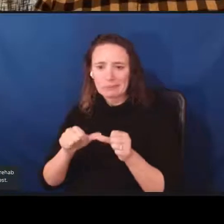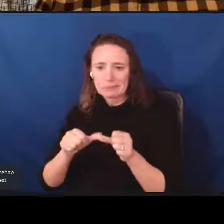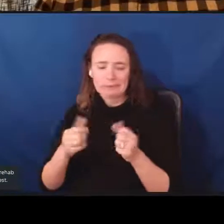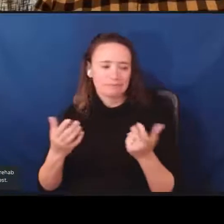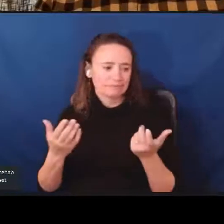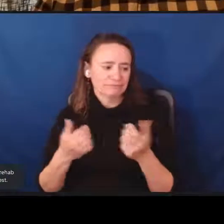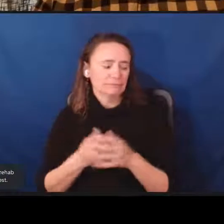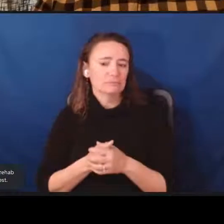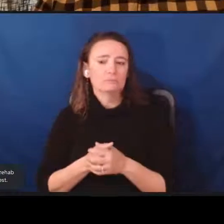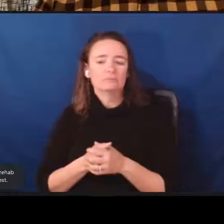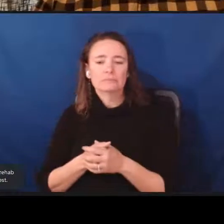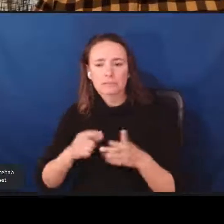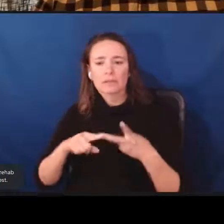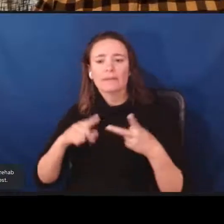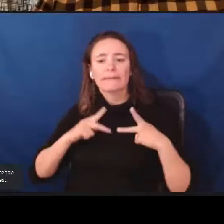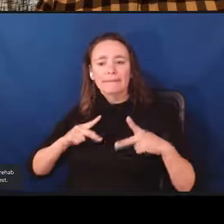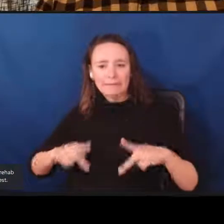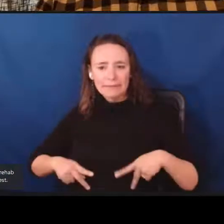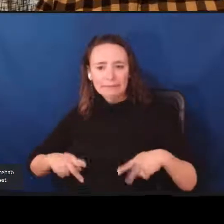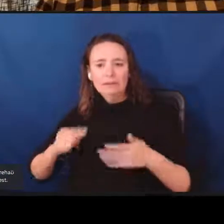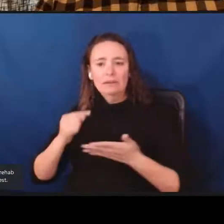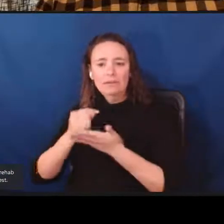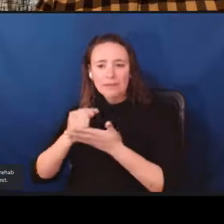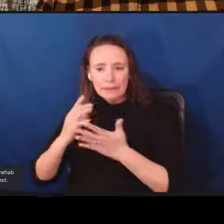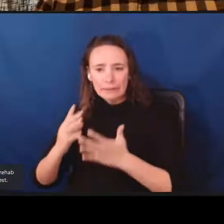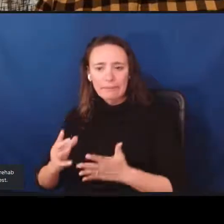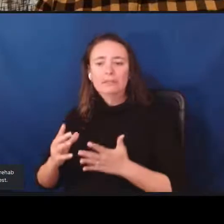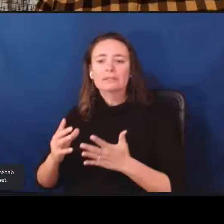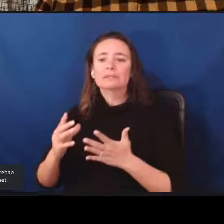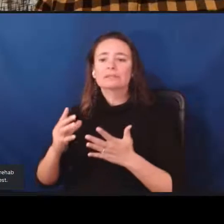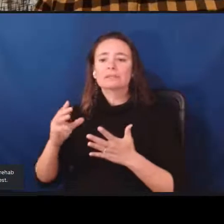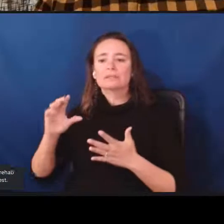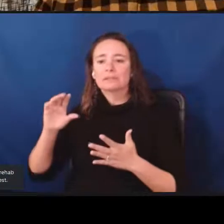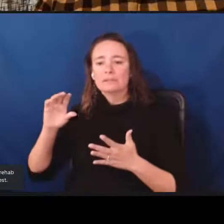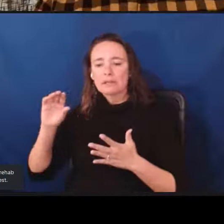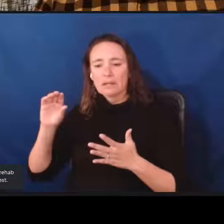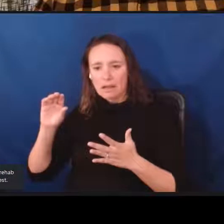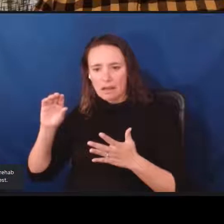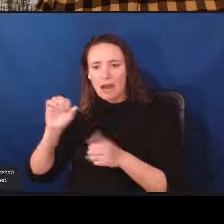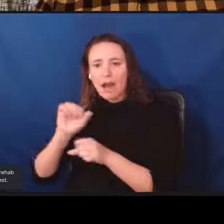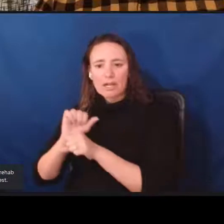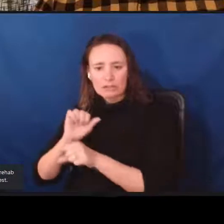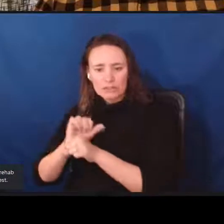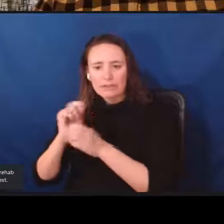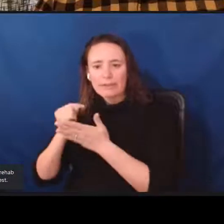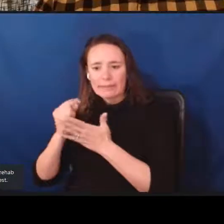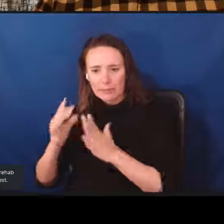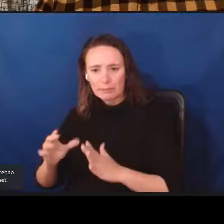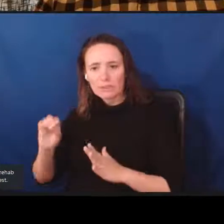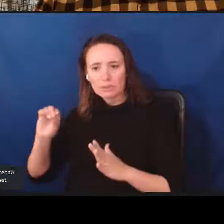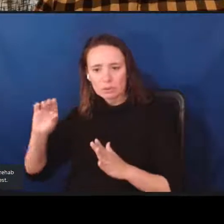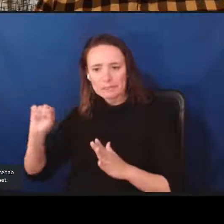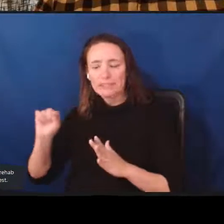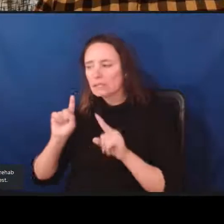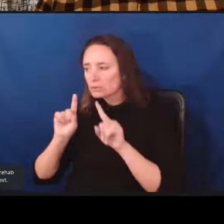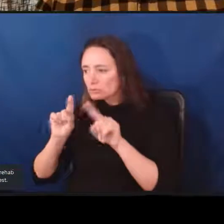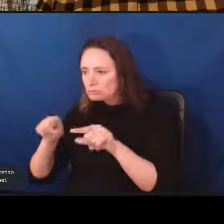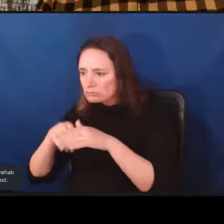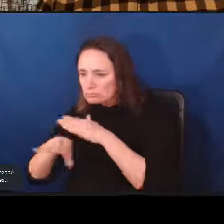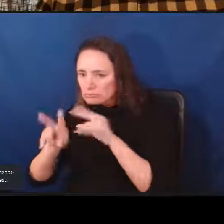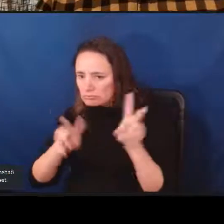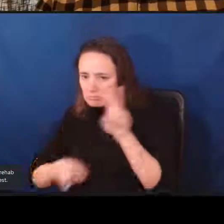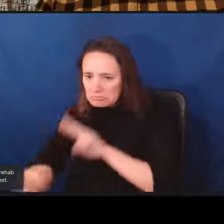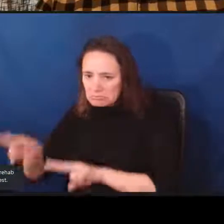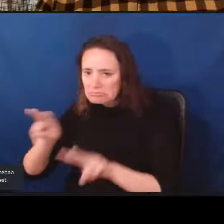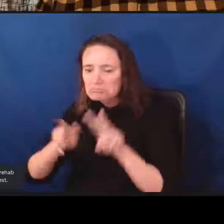physical therapist and the occupational therapist go and visit the home and make recommendations, because my bedroom was